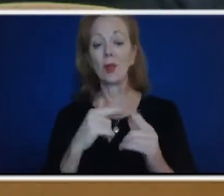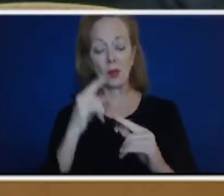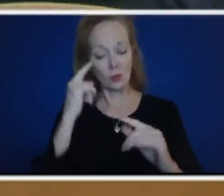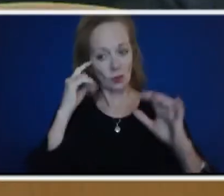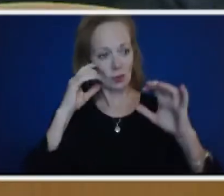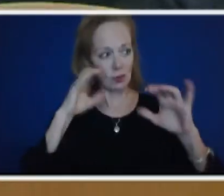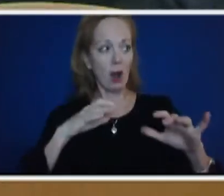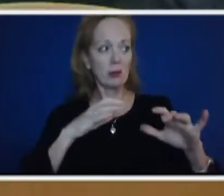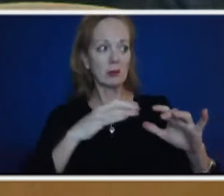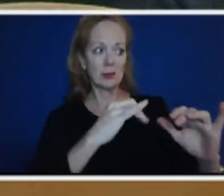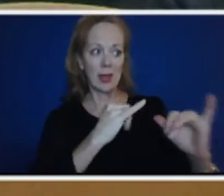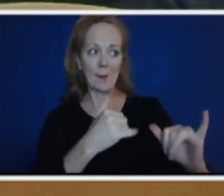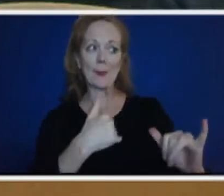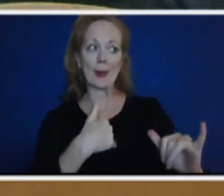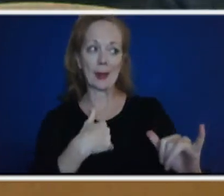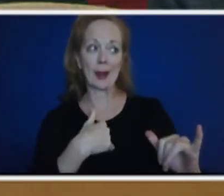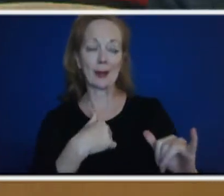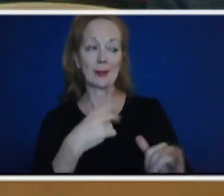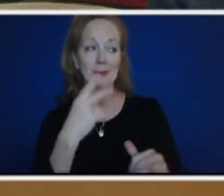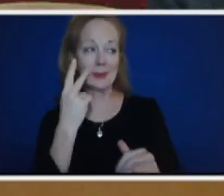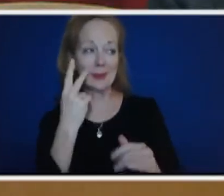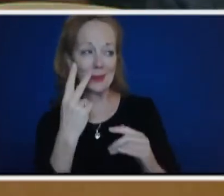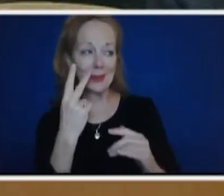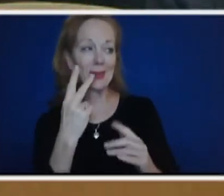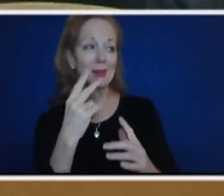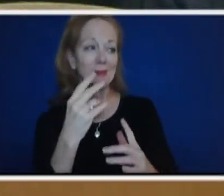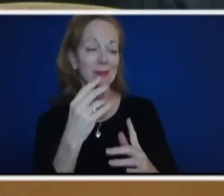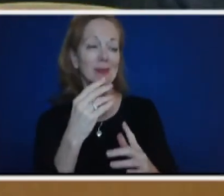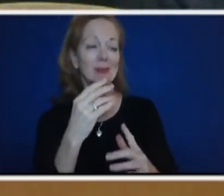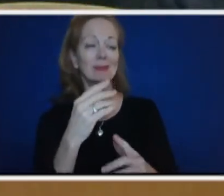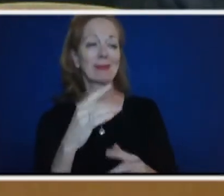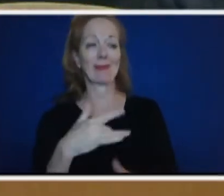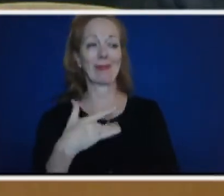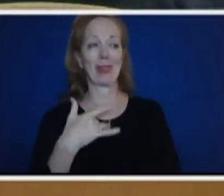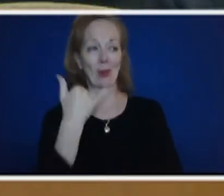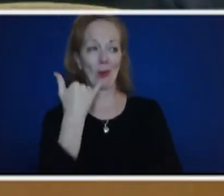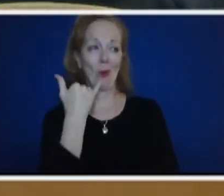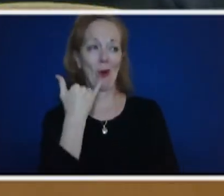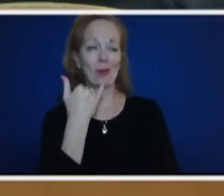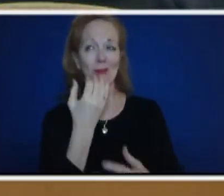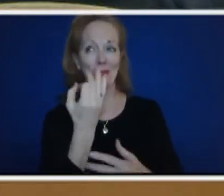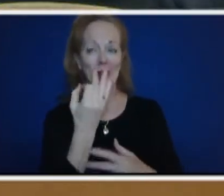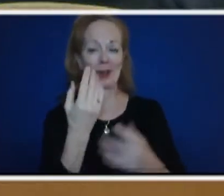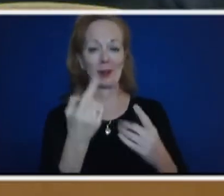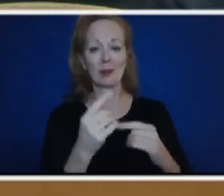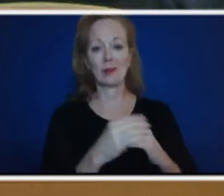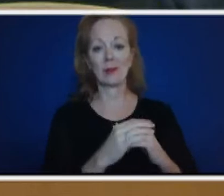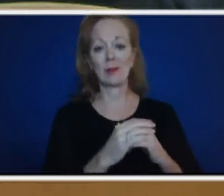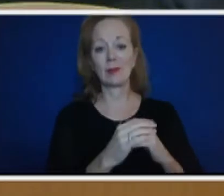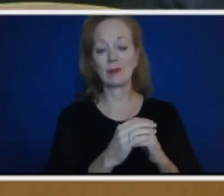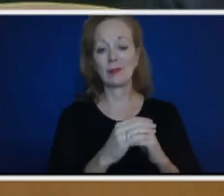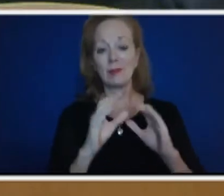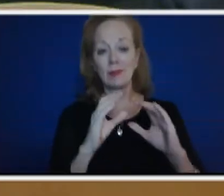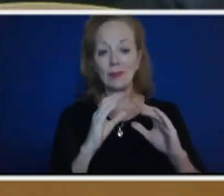as I was. I could tell by the tenor of our call on Friday. Interesting conversation, before the question bid, can we put some park on